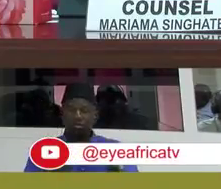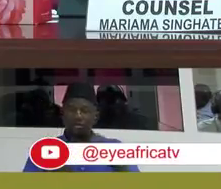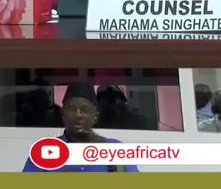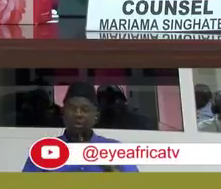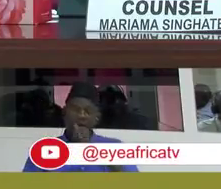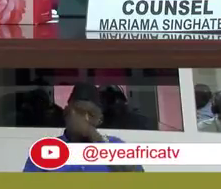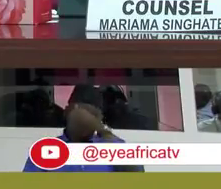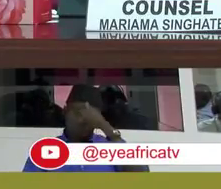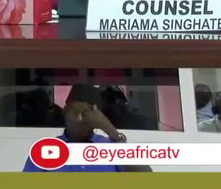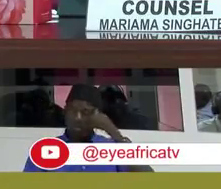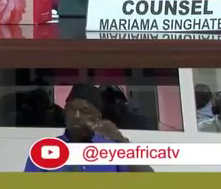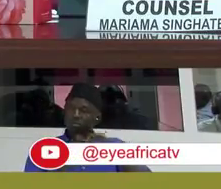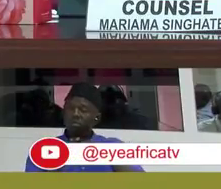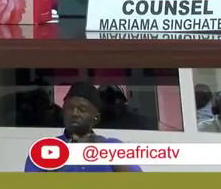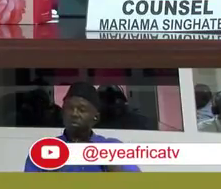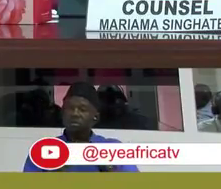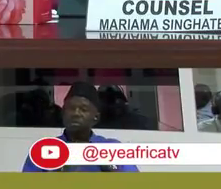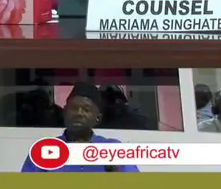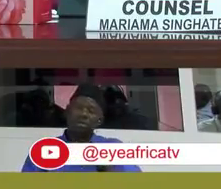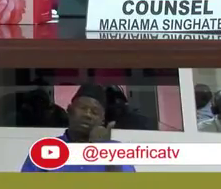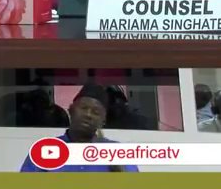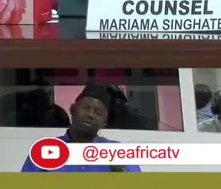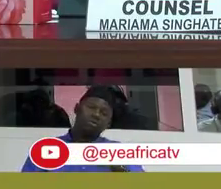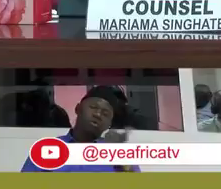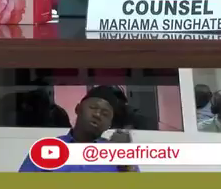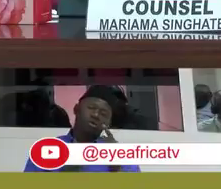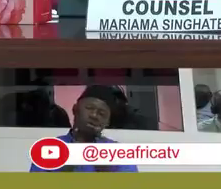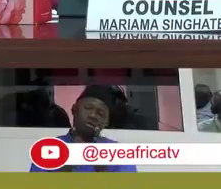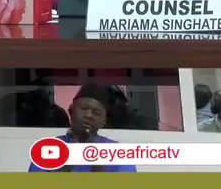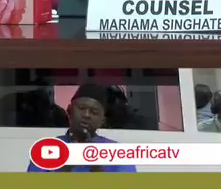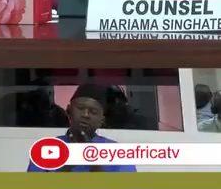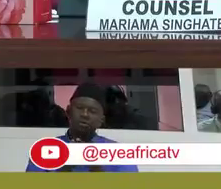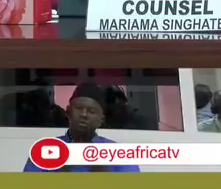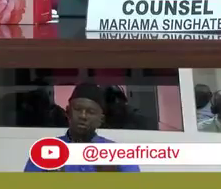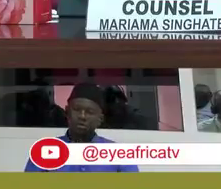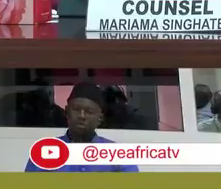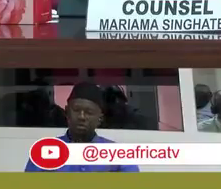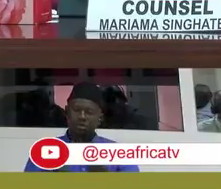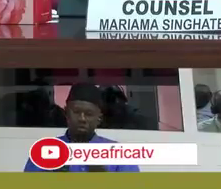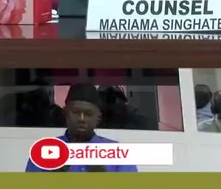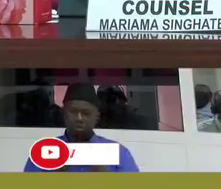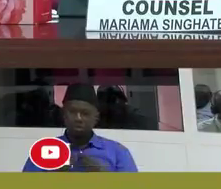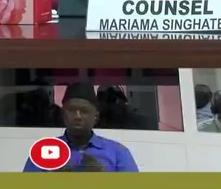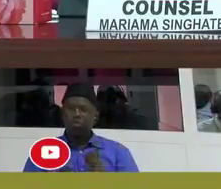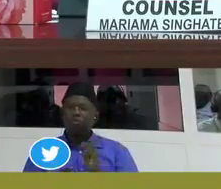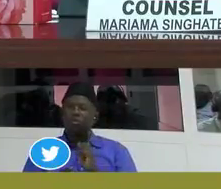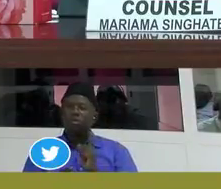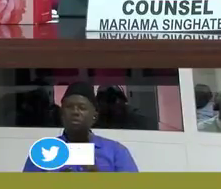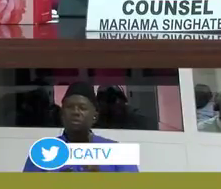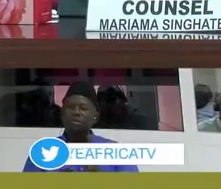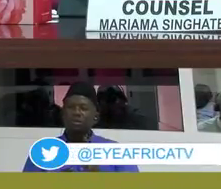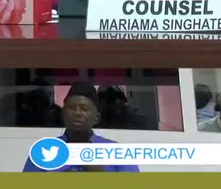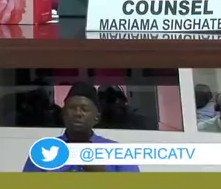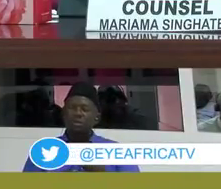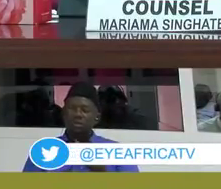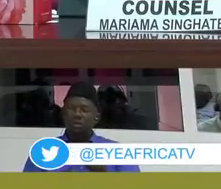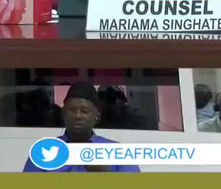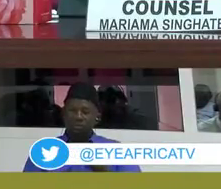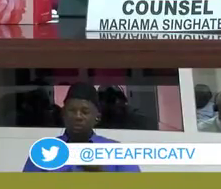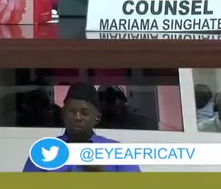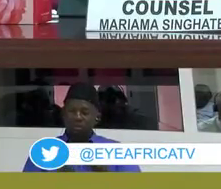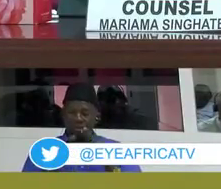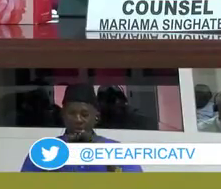servants and other matters. So tell us, what were the effects of this